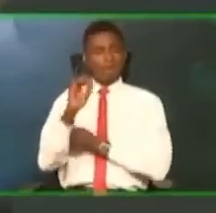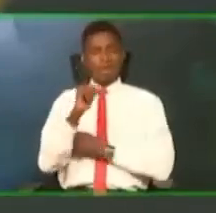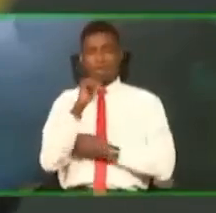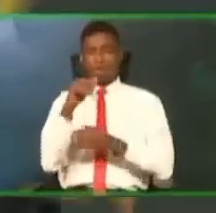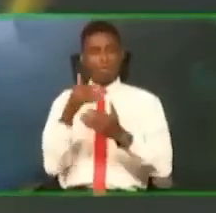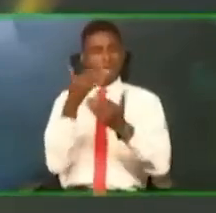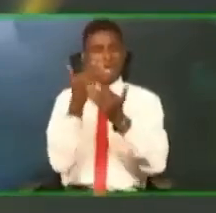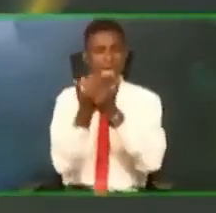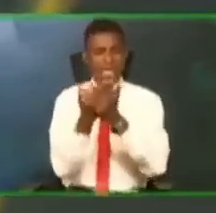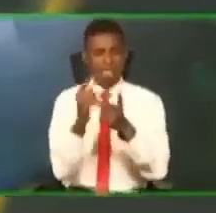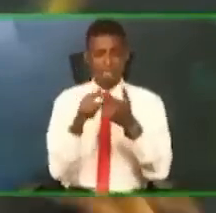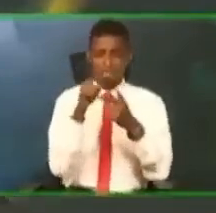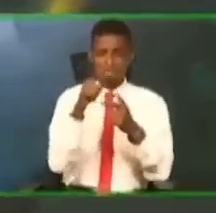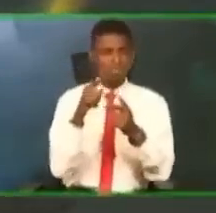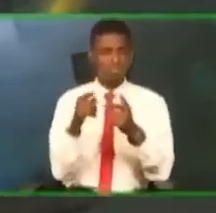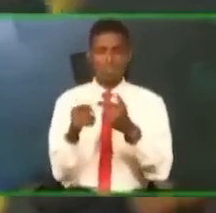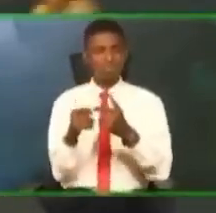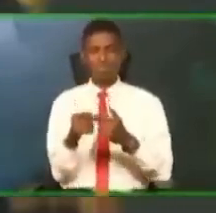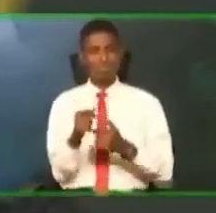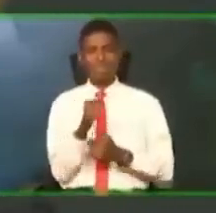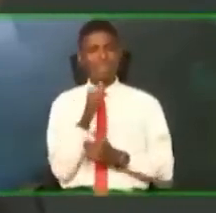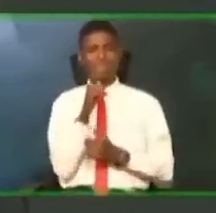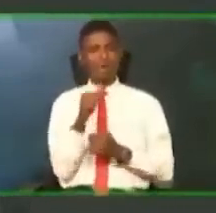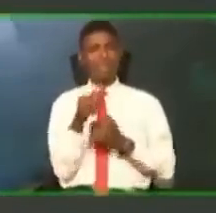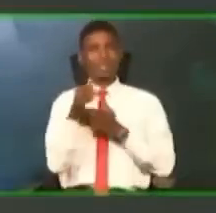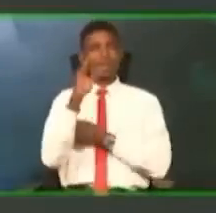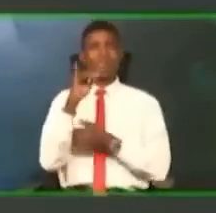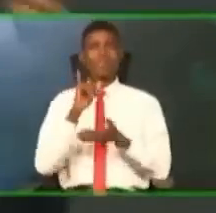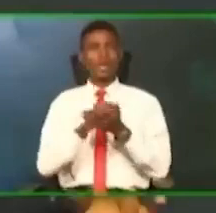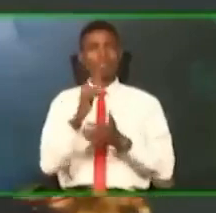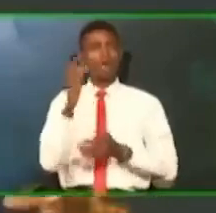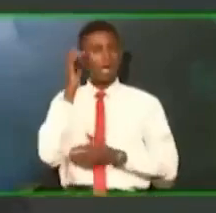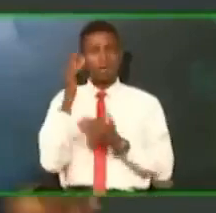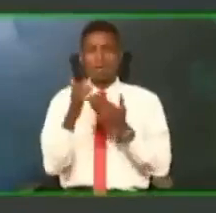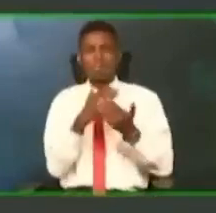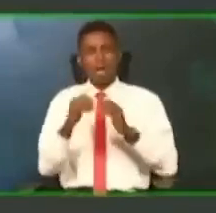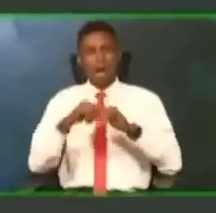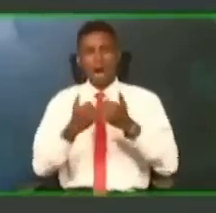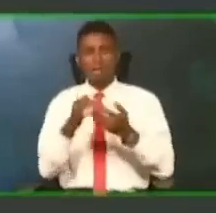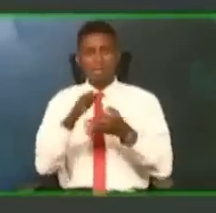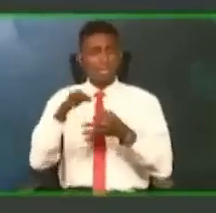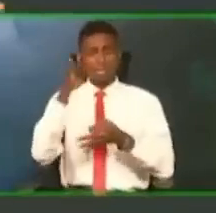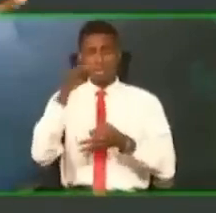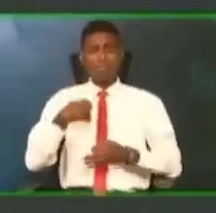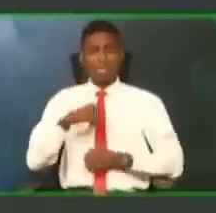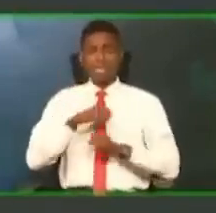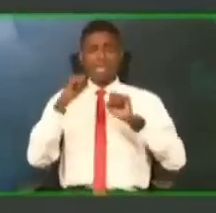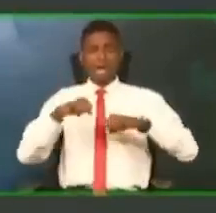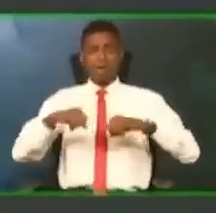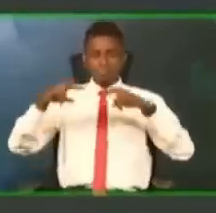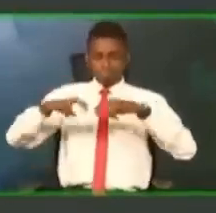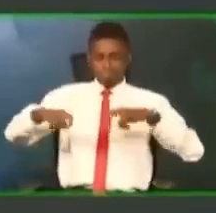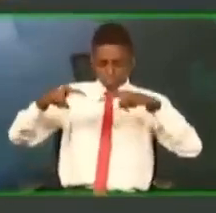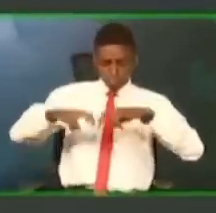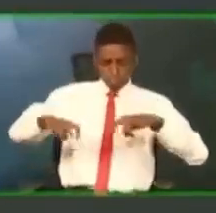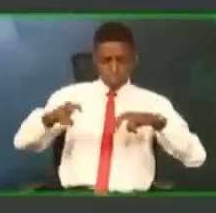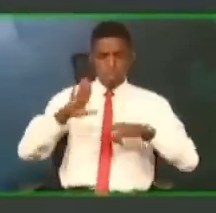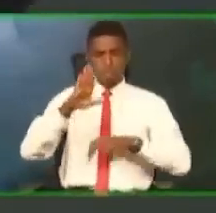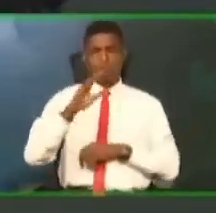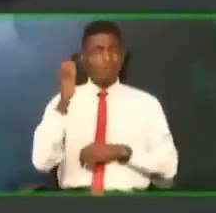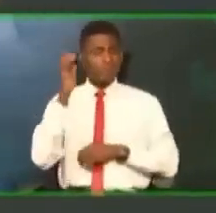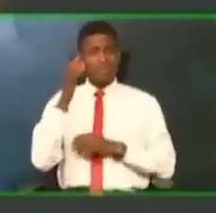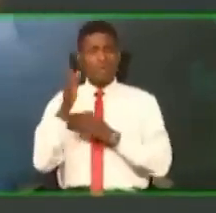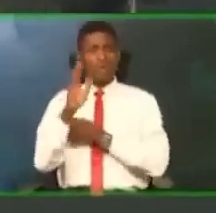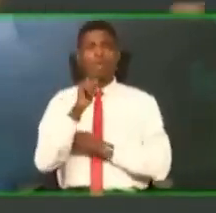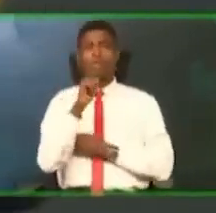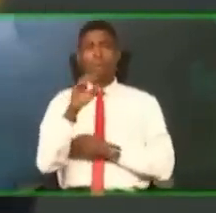It doesn't matter how spiritual, it doesn't matter how flamboyant, we can vet your hearing God, not by the